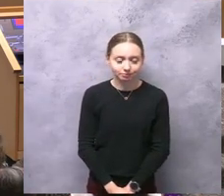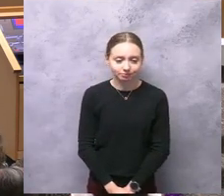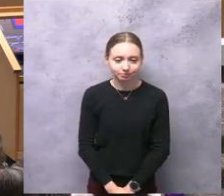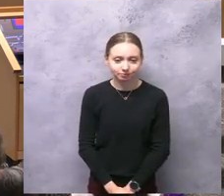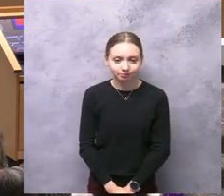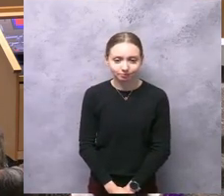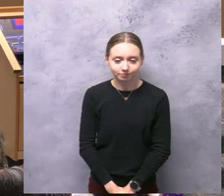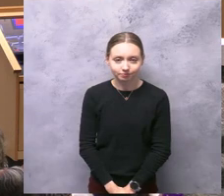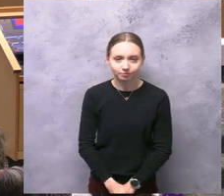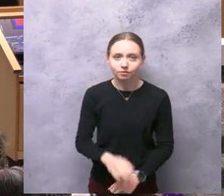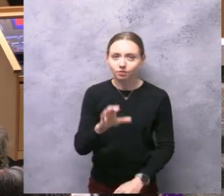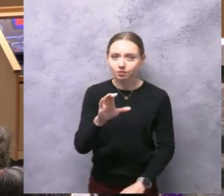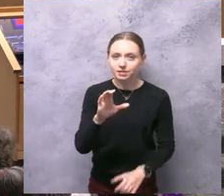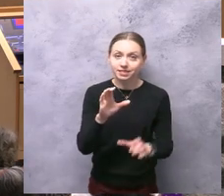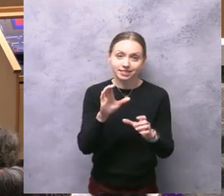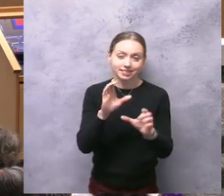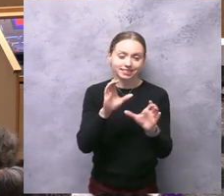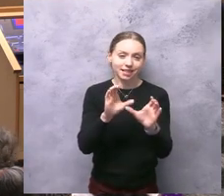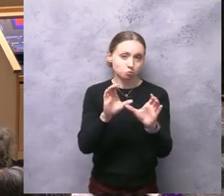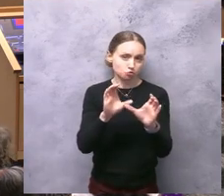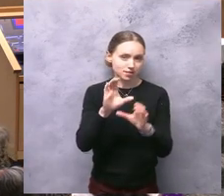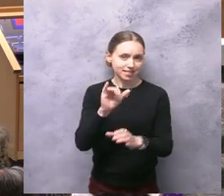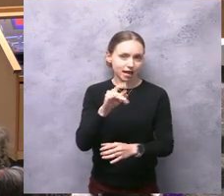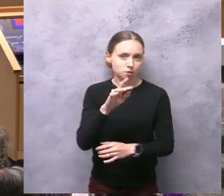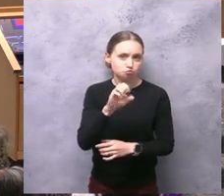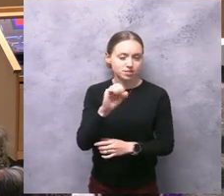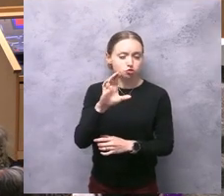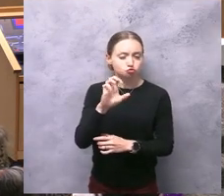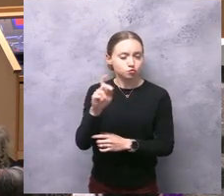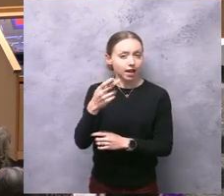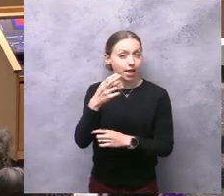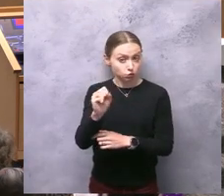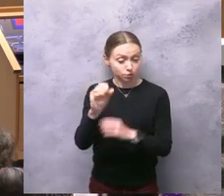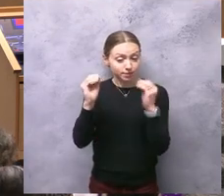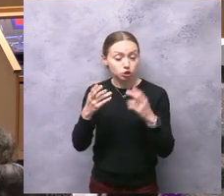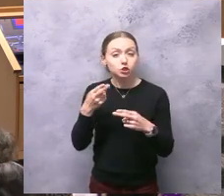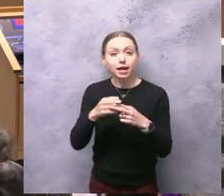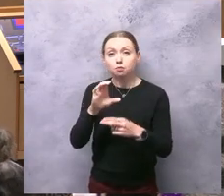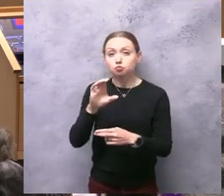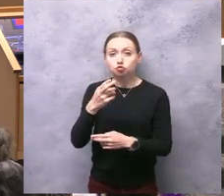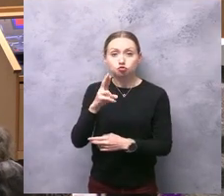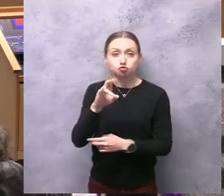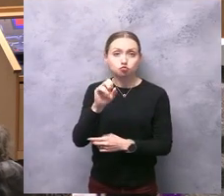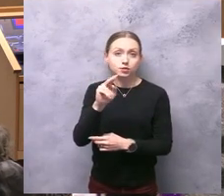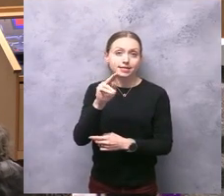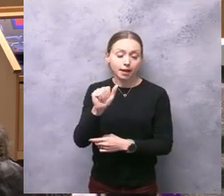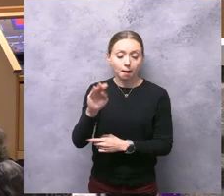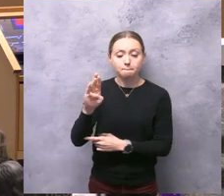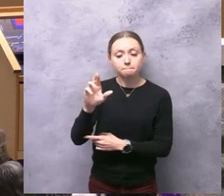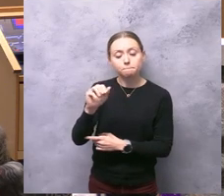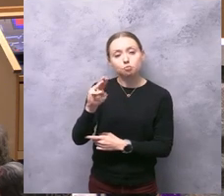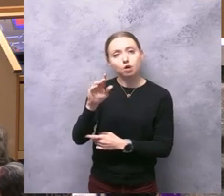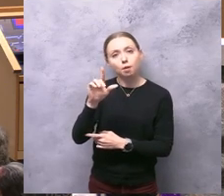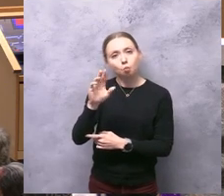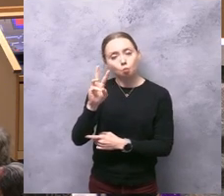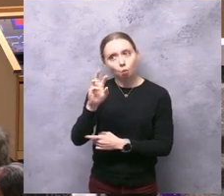Thank you. From Cypress Creek High School, the teacher is Christina Bramwell. The national qualifiers are Emma Lee,